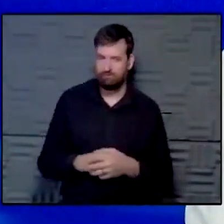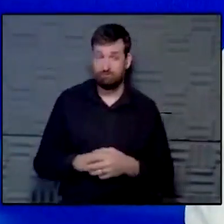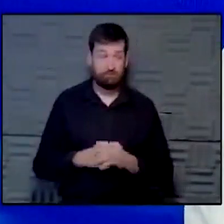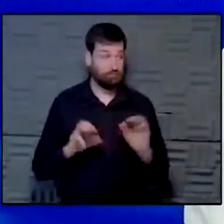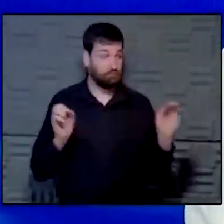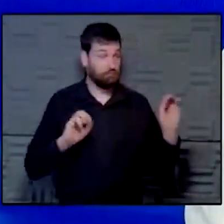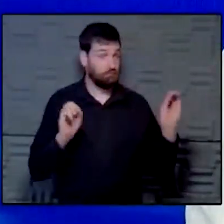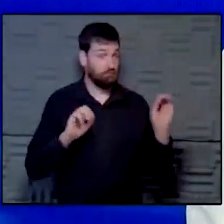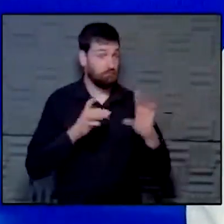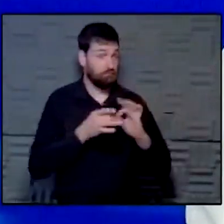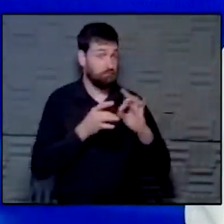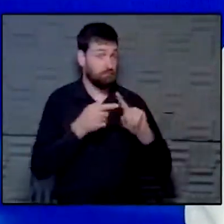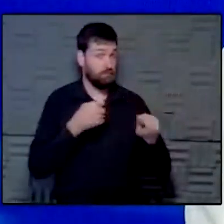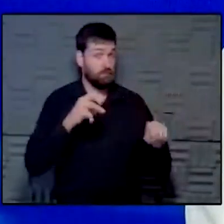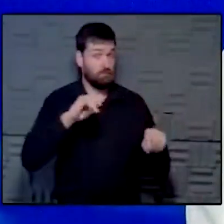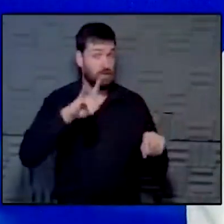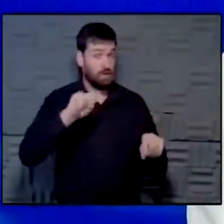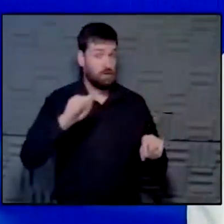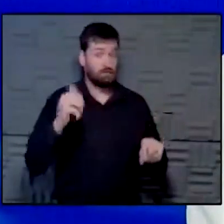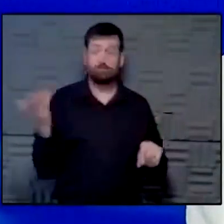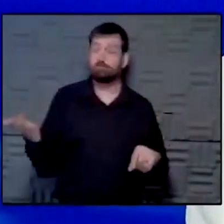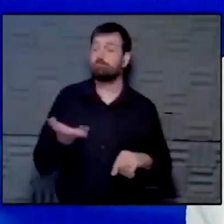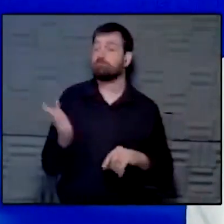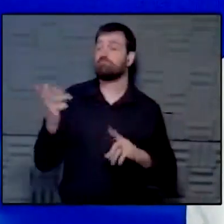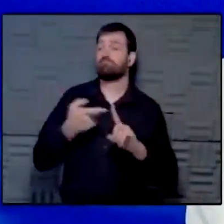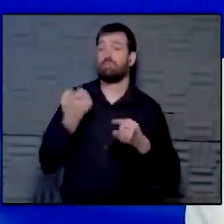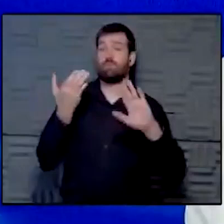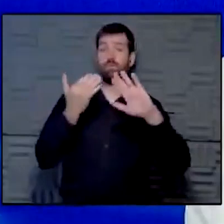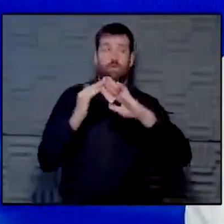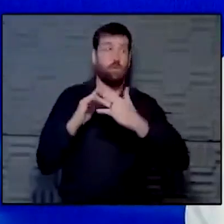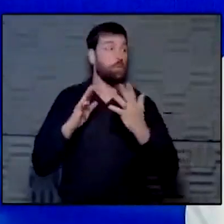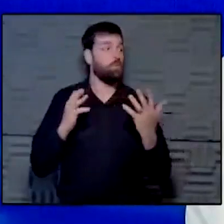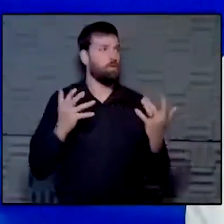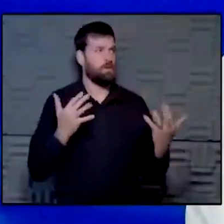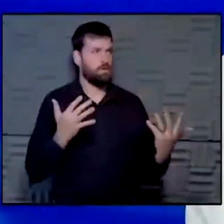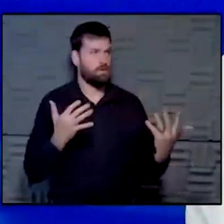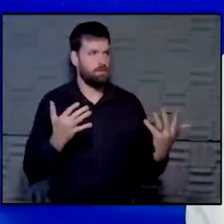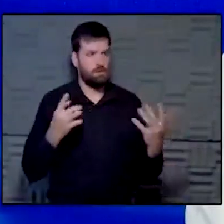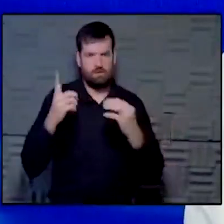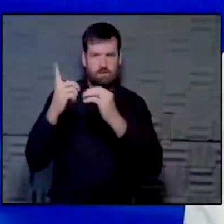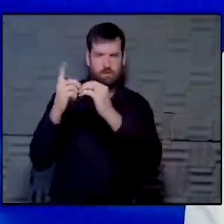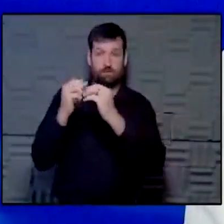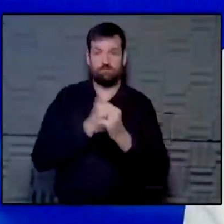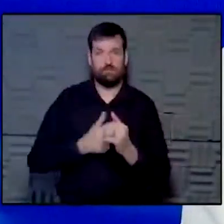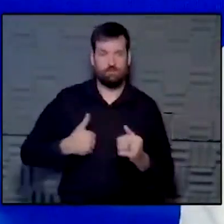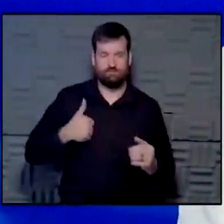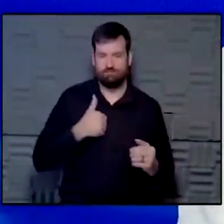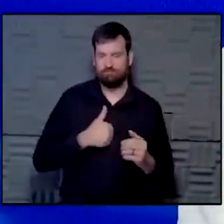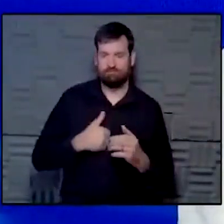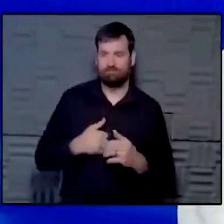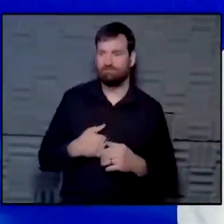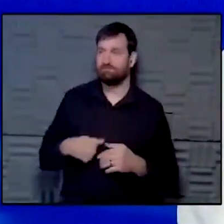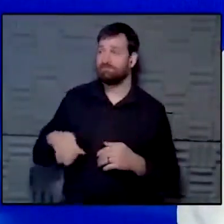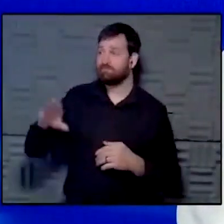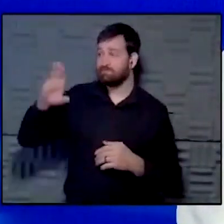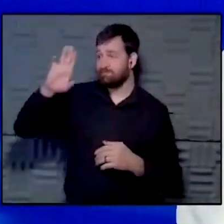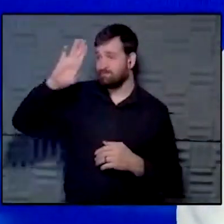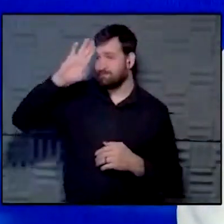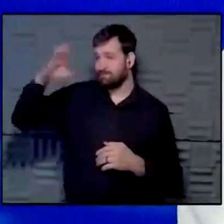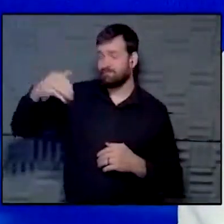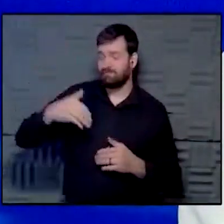I'm not hearing any, so let's turn to Jill. Let's see what questions are out there in the public. Oh, there is one. Sorry. Go ahead. Hi.